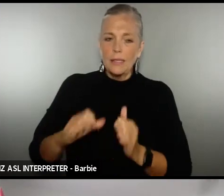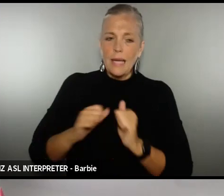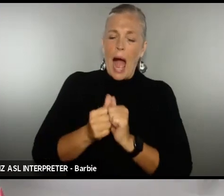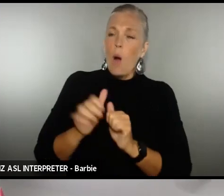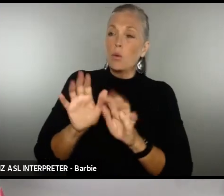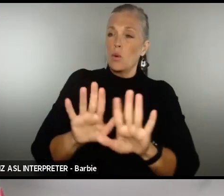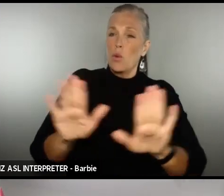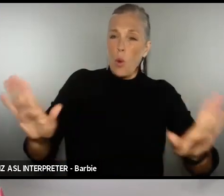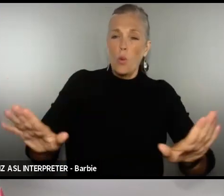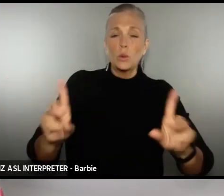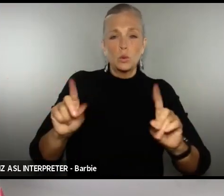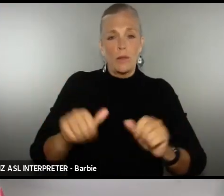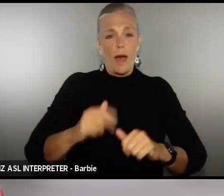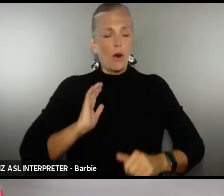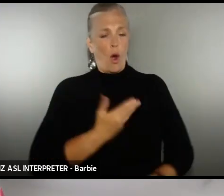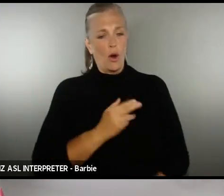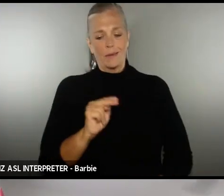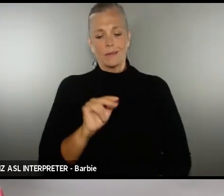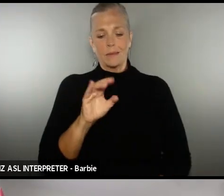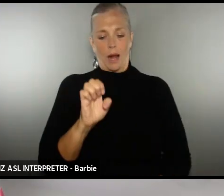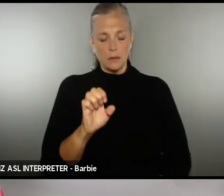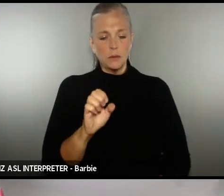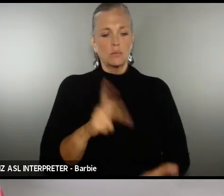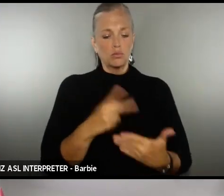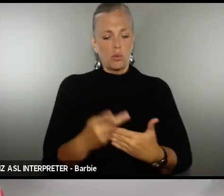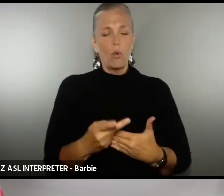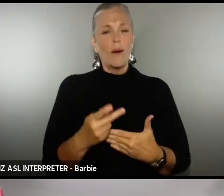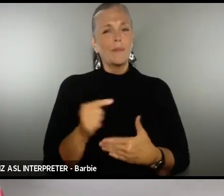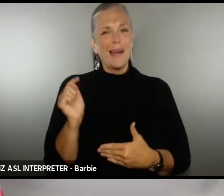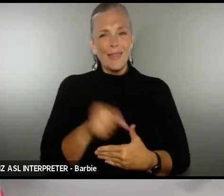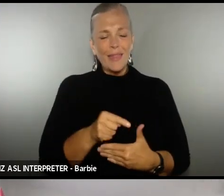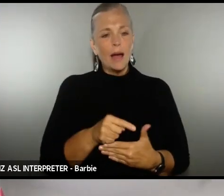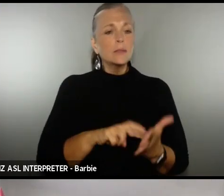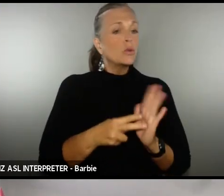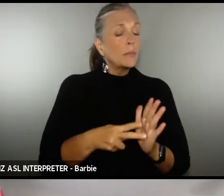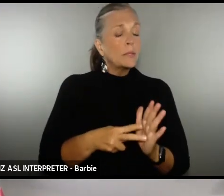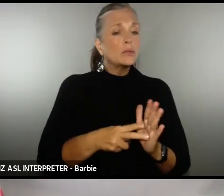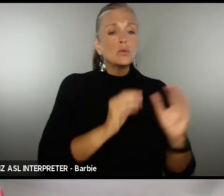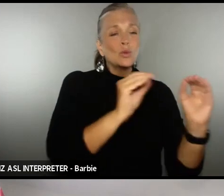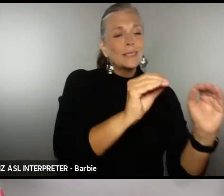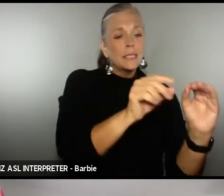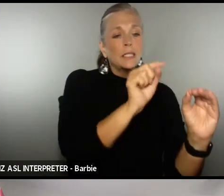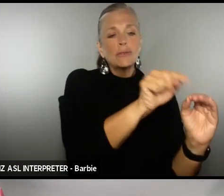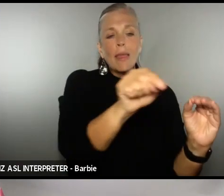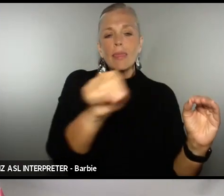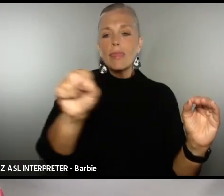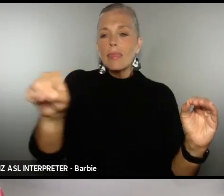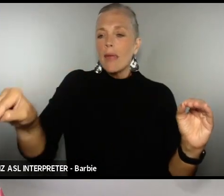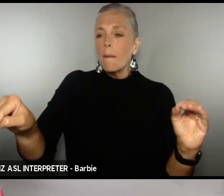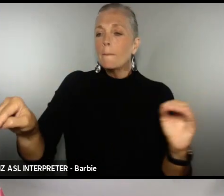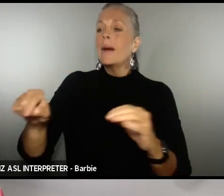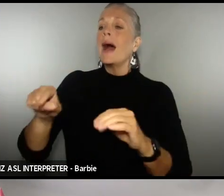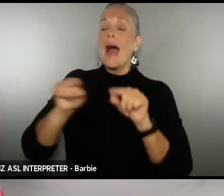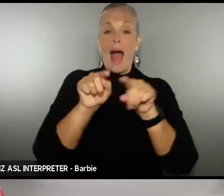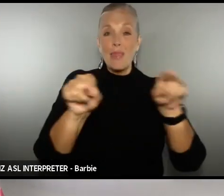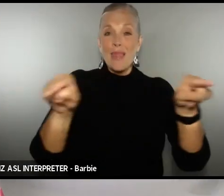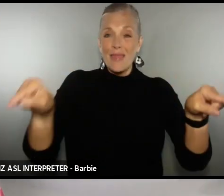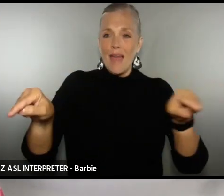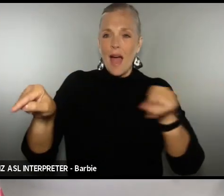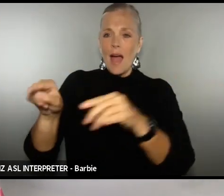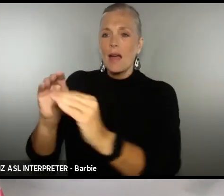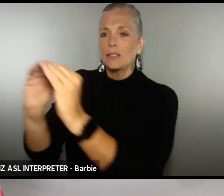to be something that we can teach people in the area to then teach other people in the area. We're hoping